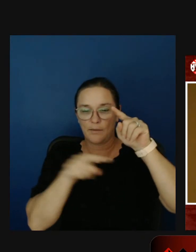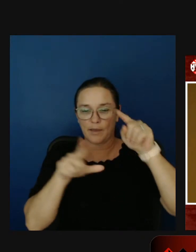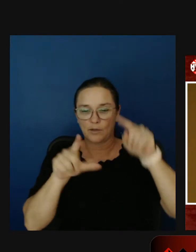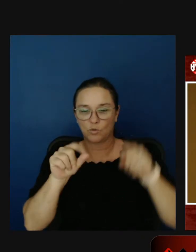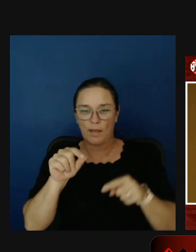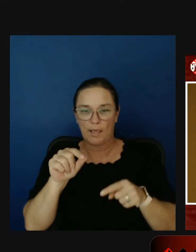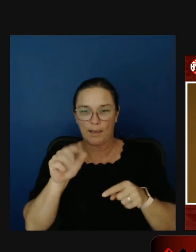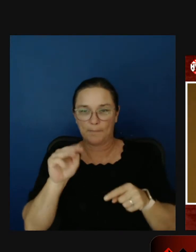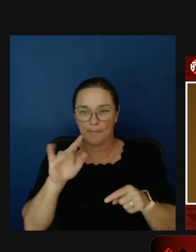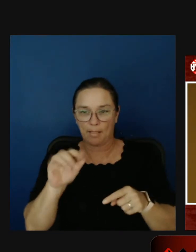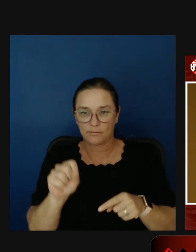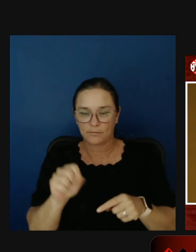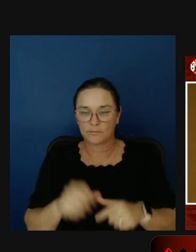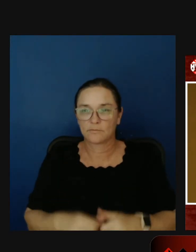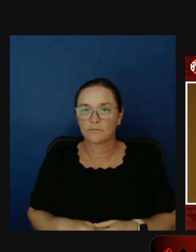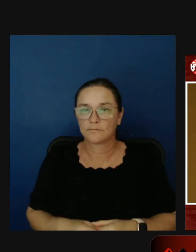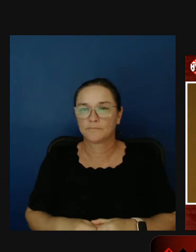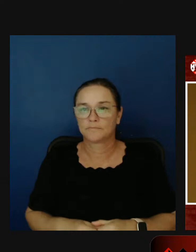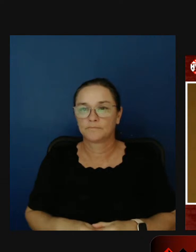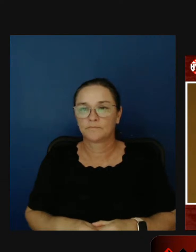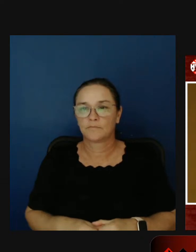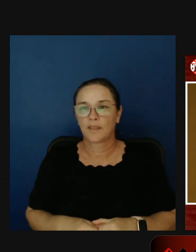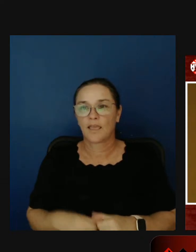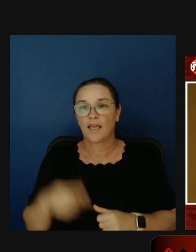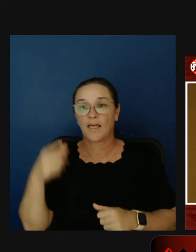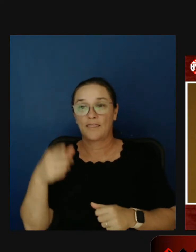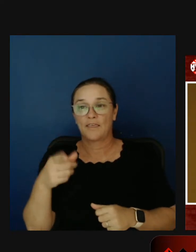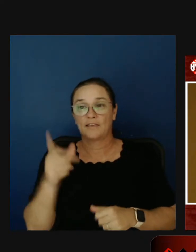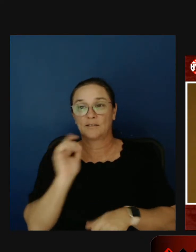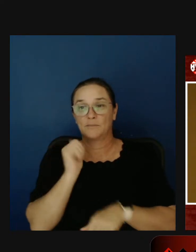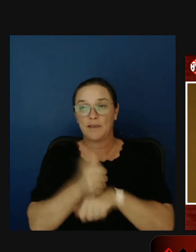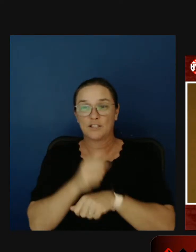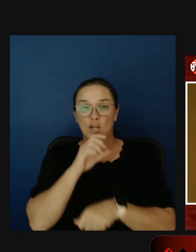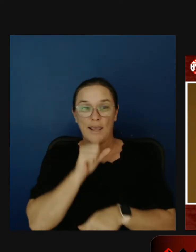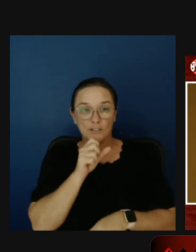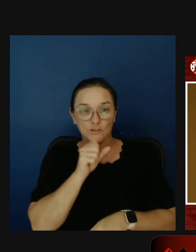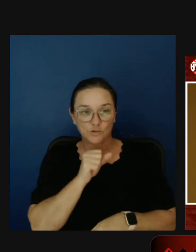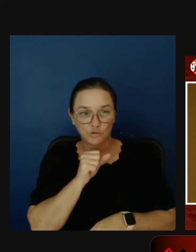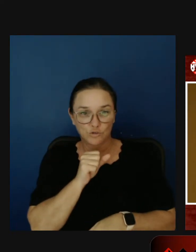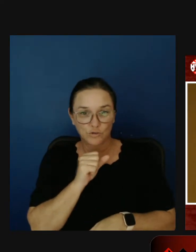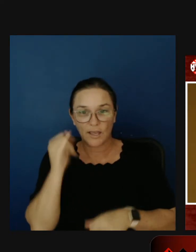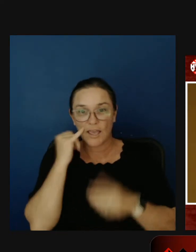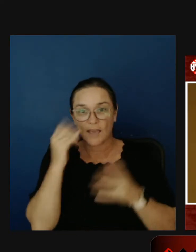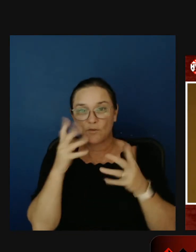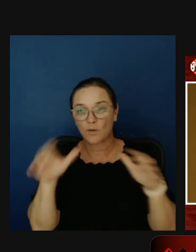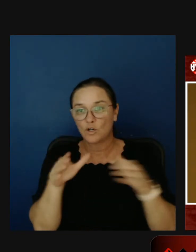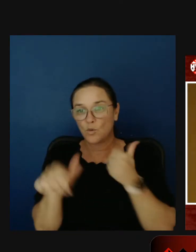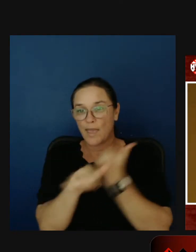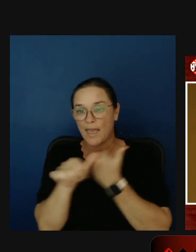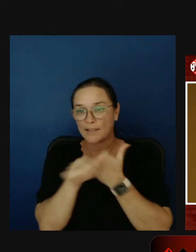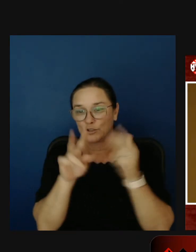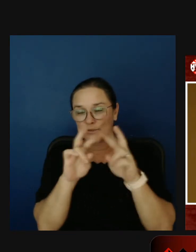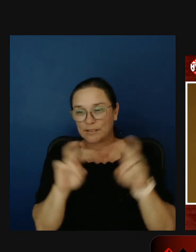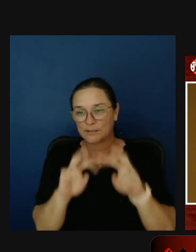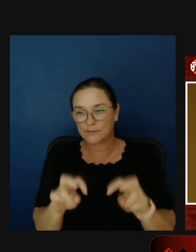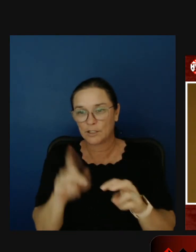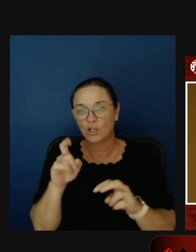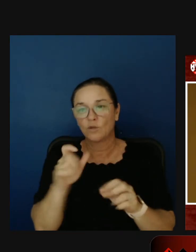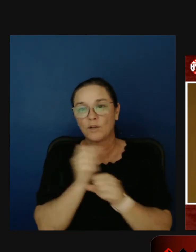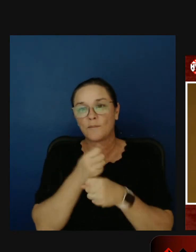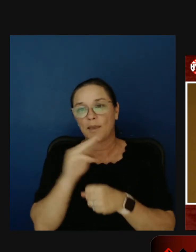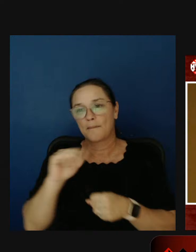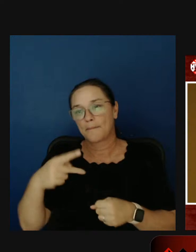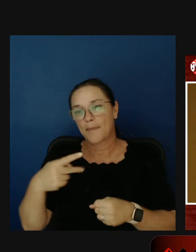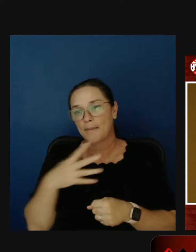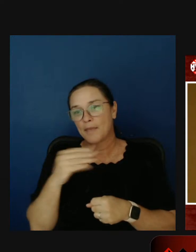wide. And this is just based on age. So if you want to do a hazard assessment, you need to make a map and you need to